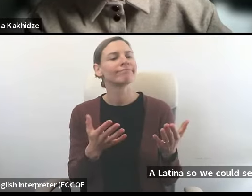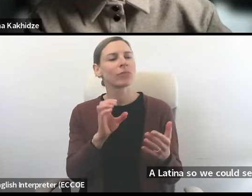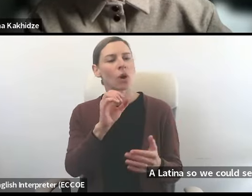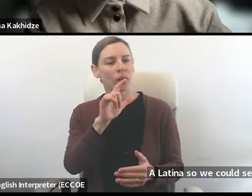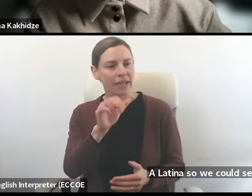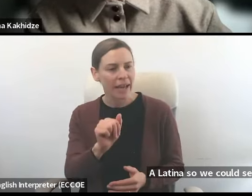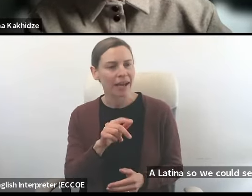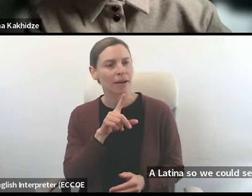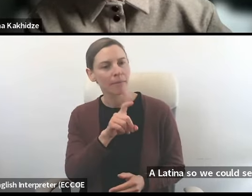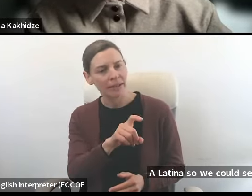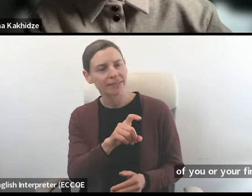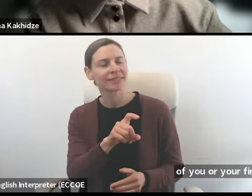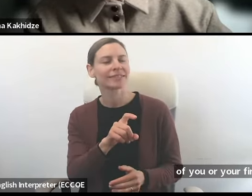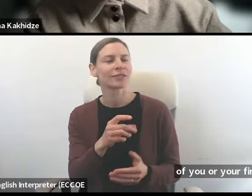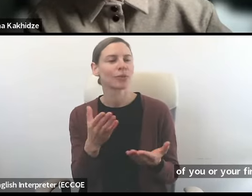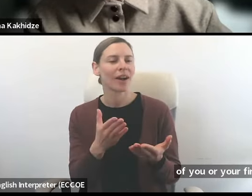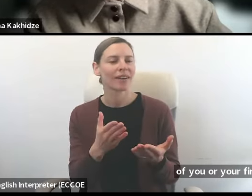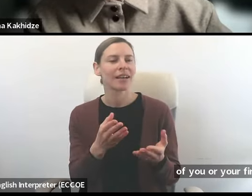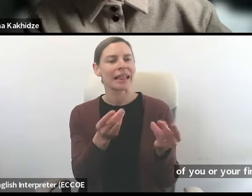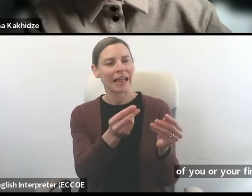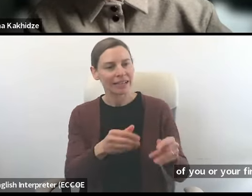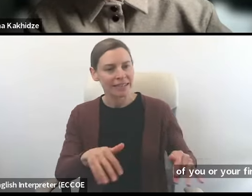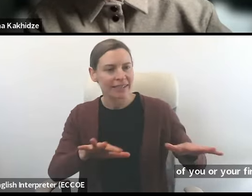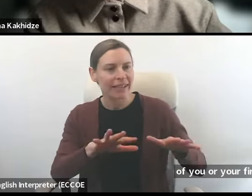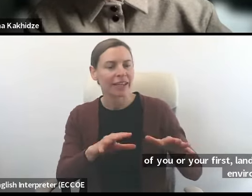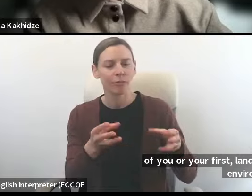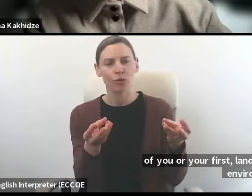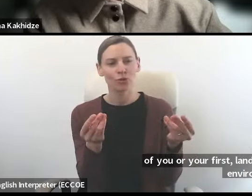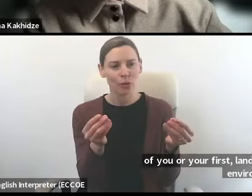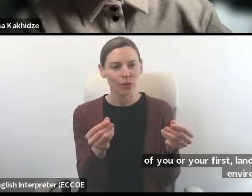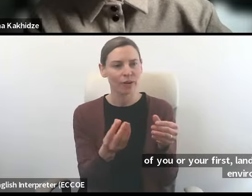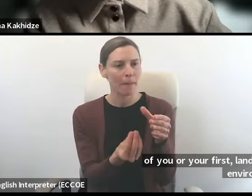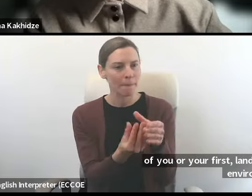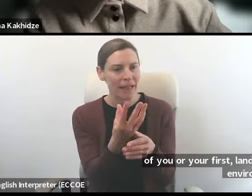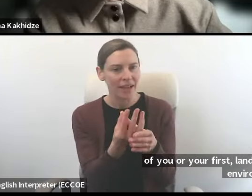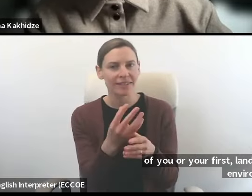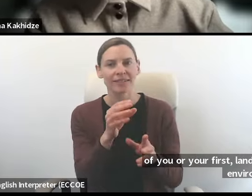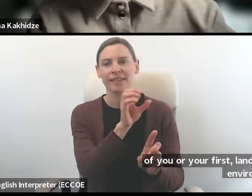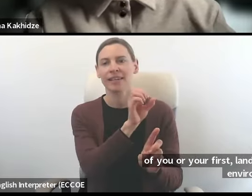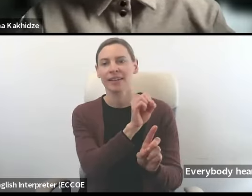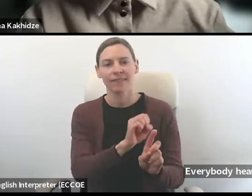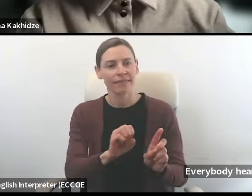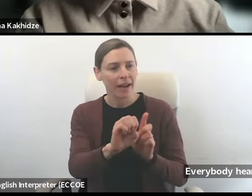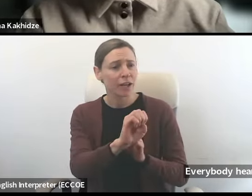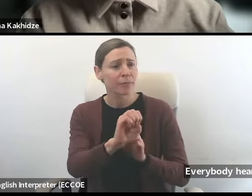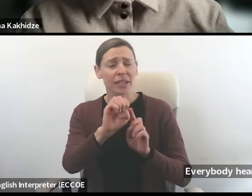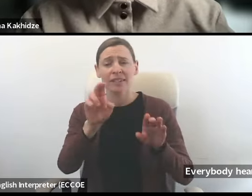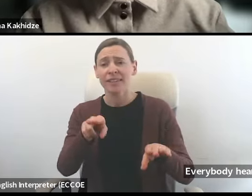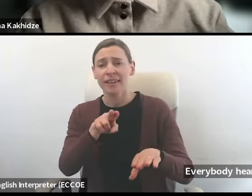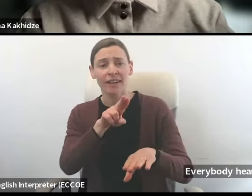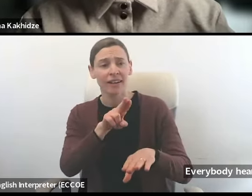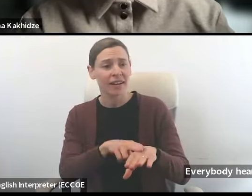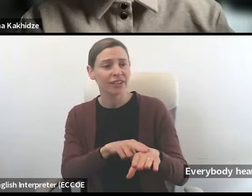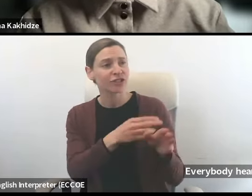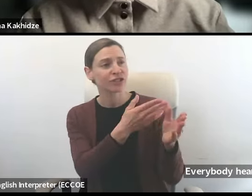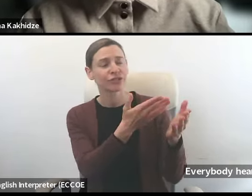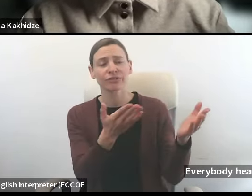environments, environment, nature. Everybody heard already that those two, those are the most important